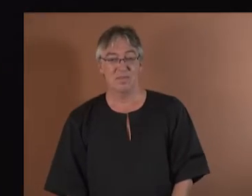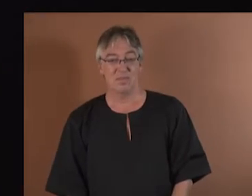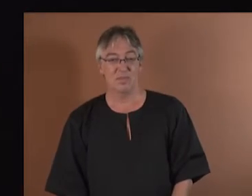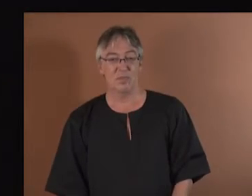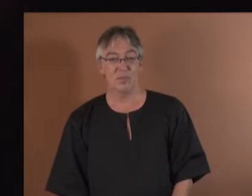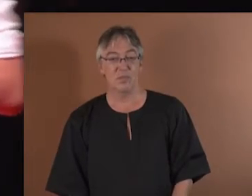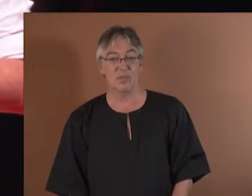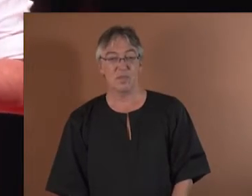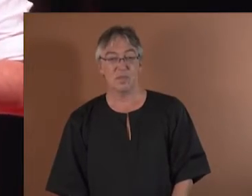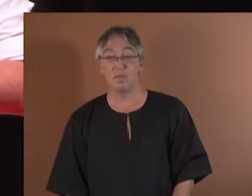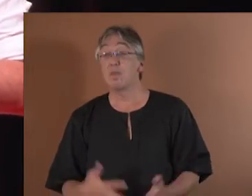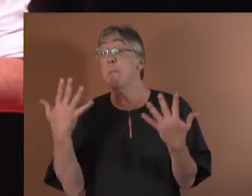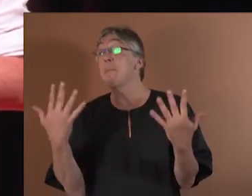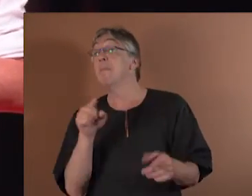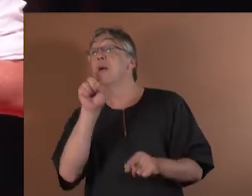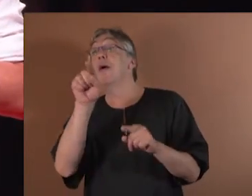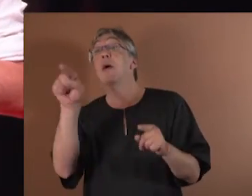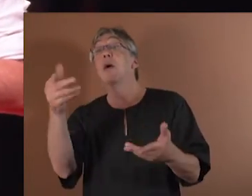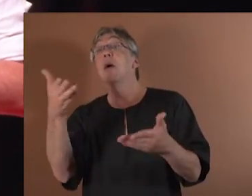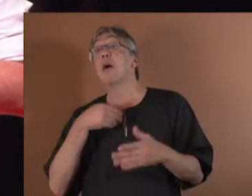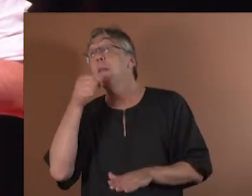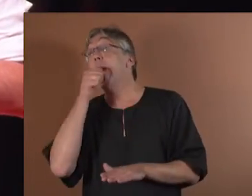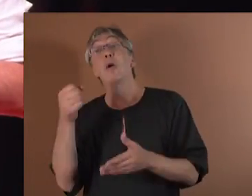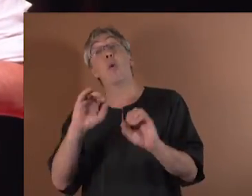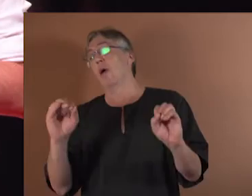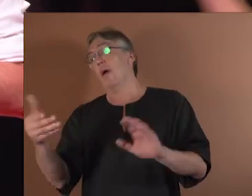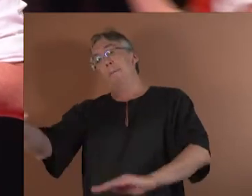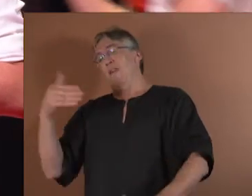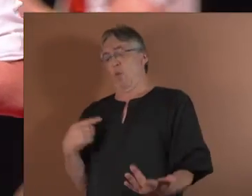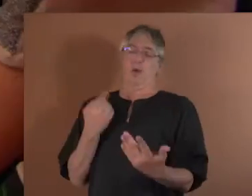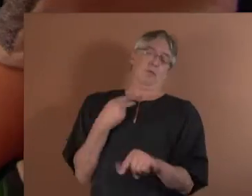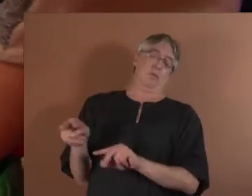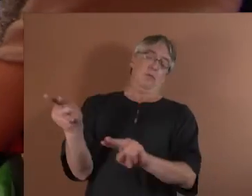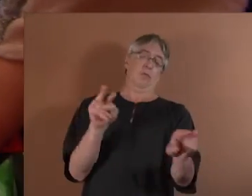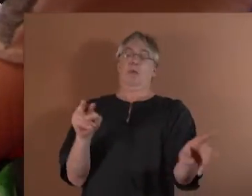There will be some of you who had no ice creams. It's pre-selected who doesn't get an ice cream.